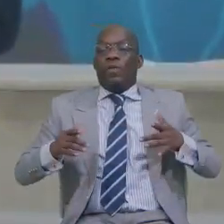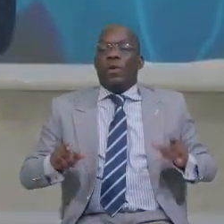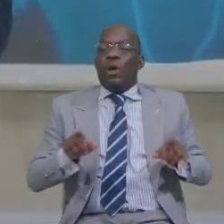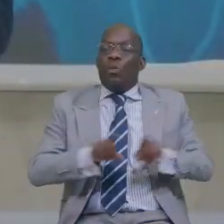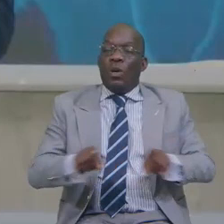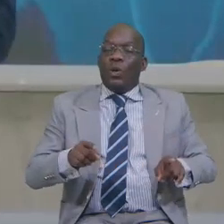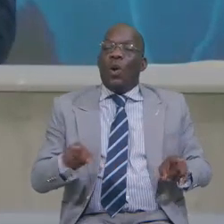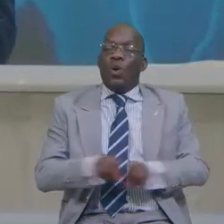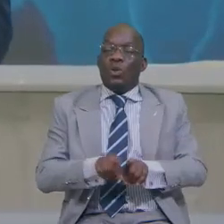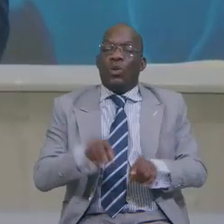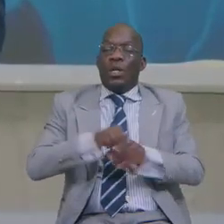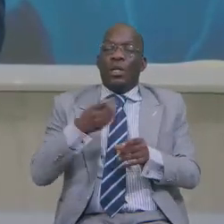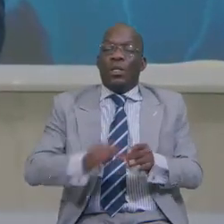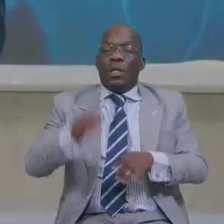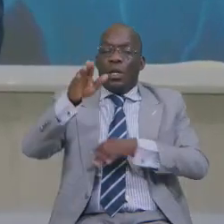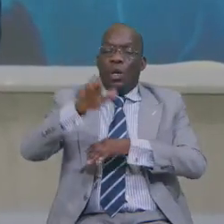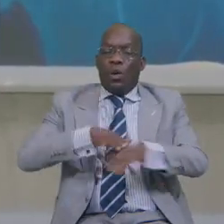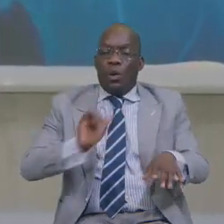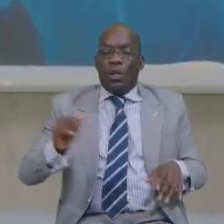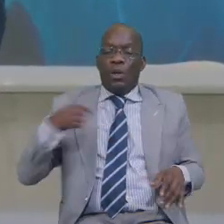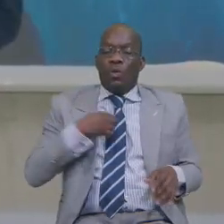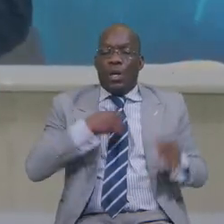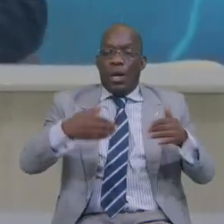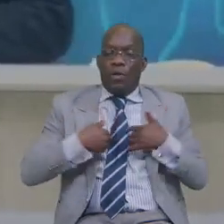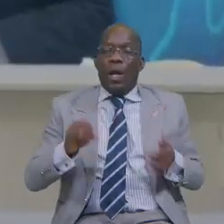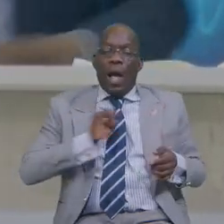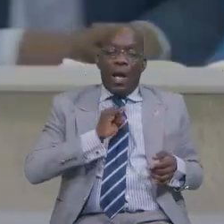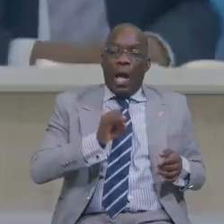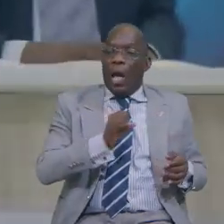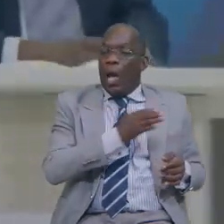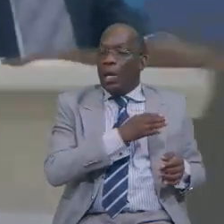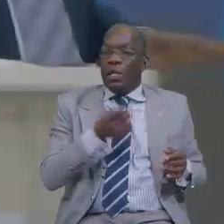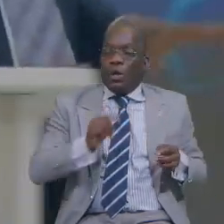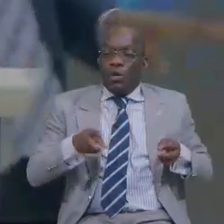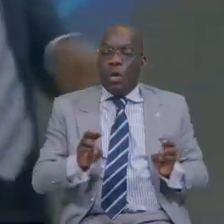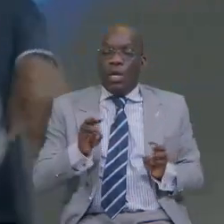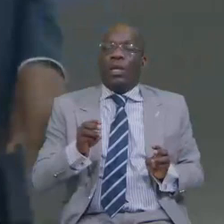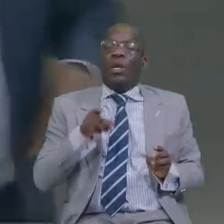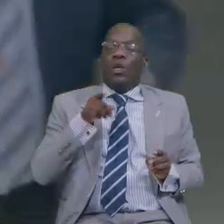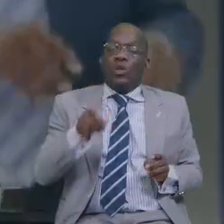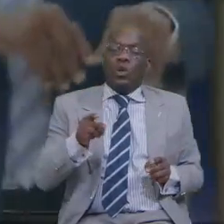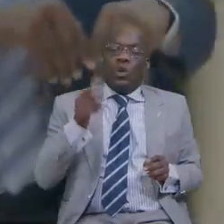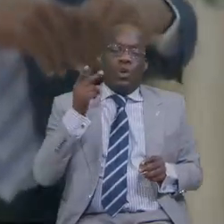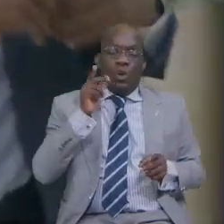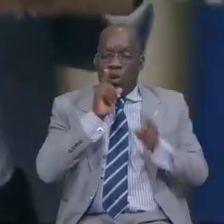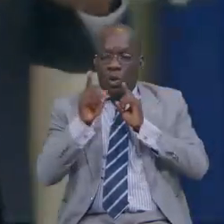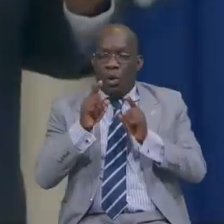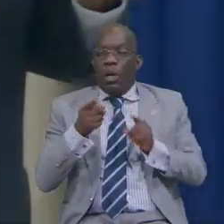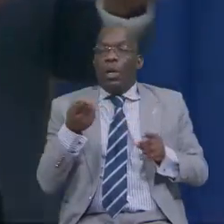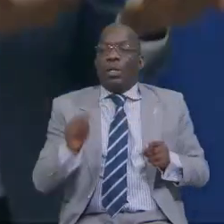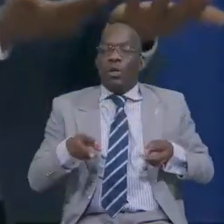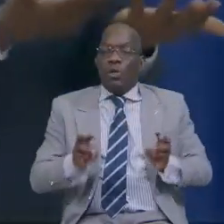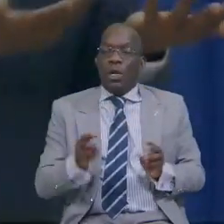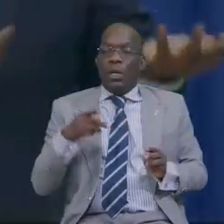taught. I see Jesus in this minister. And the way he heals, I see Jesus